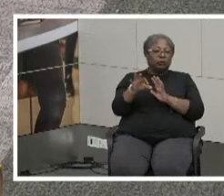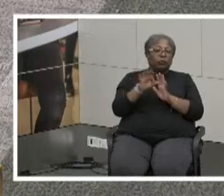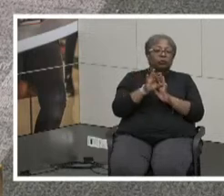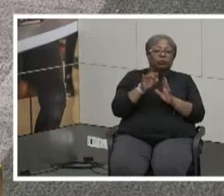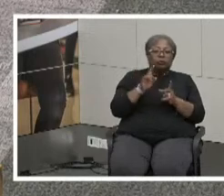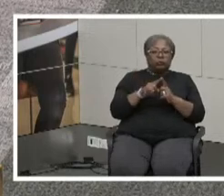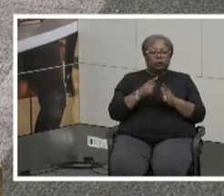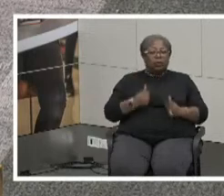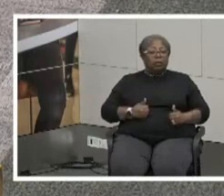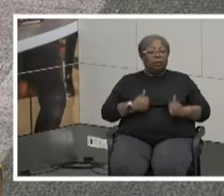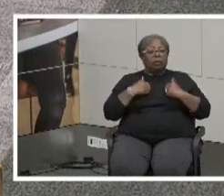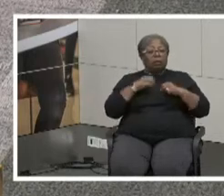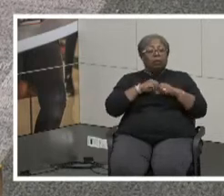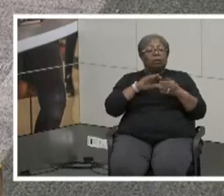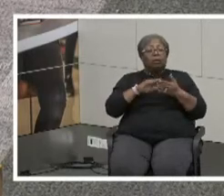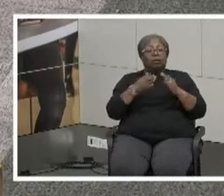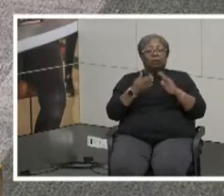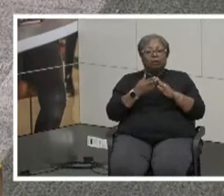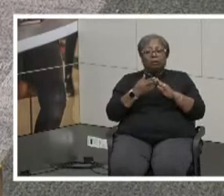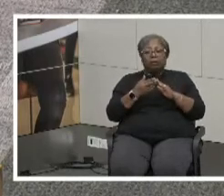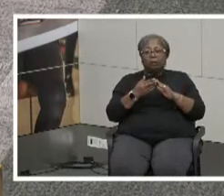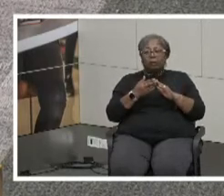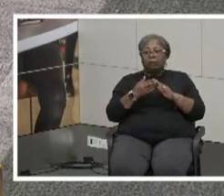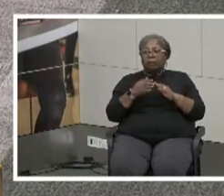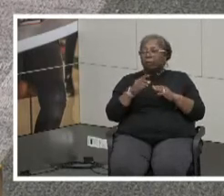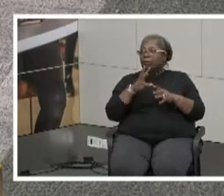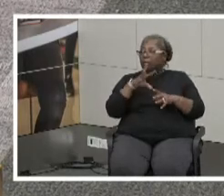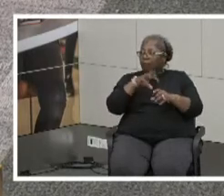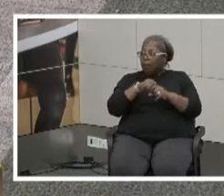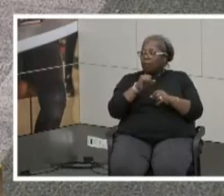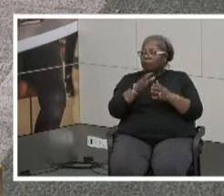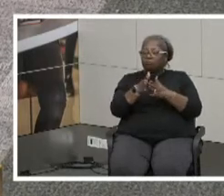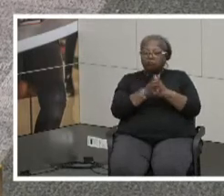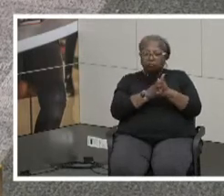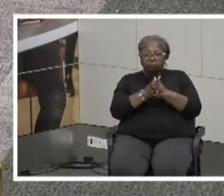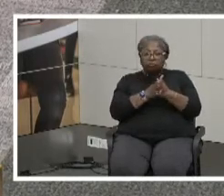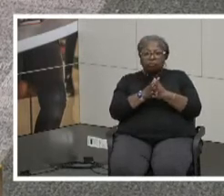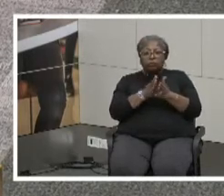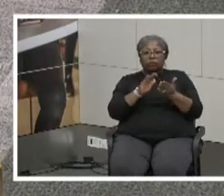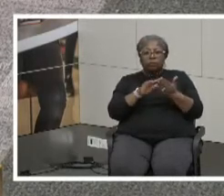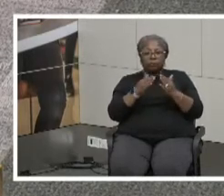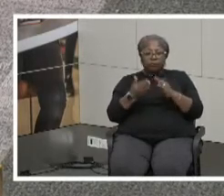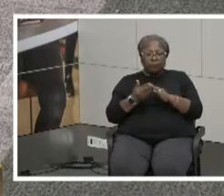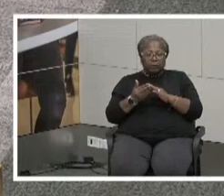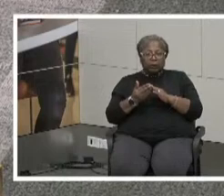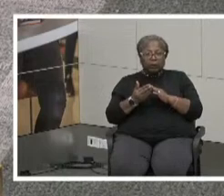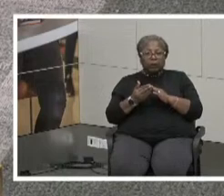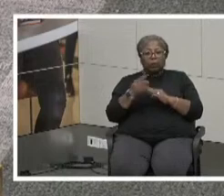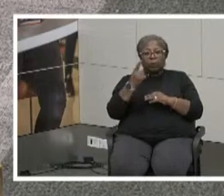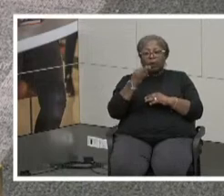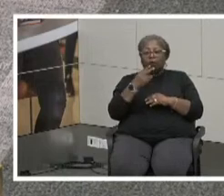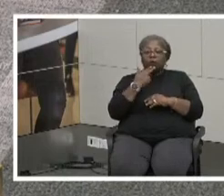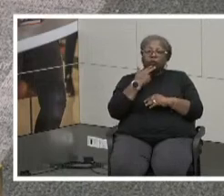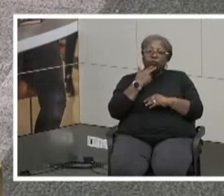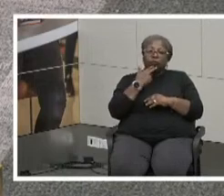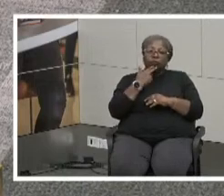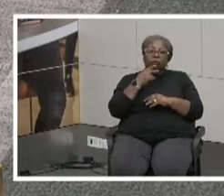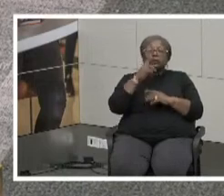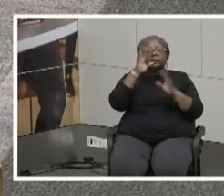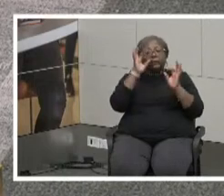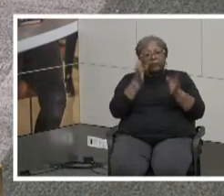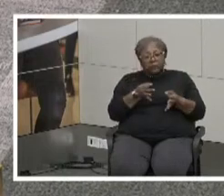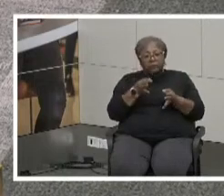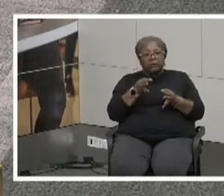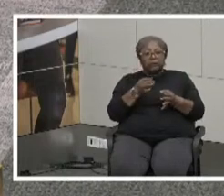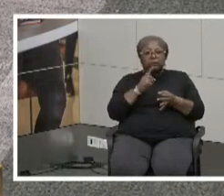the in the neighborhood making sacrifices along the way to to be part of its vibrant and diverse Comm Community one of the key decisions in settling